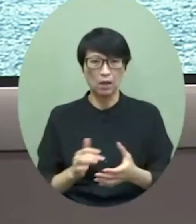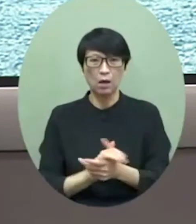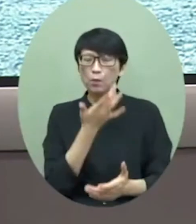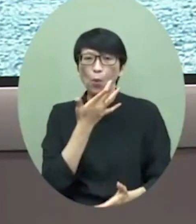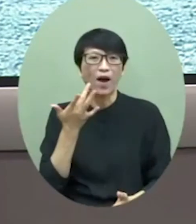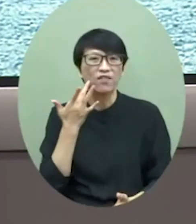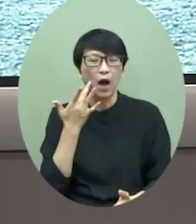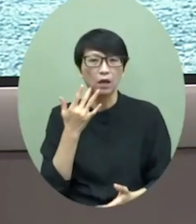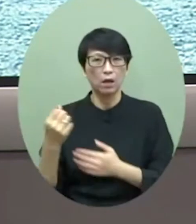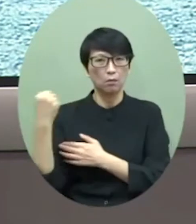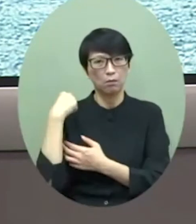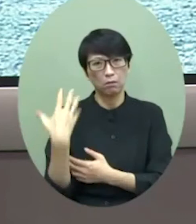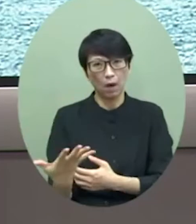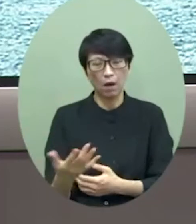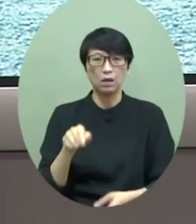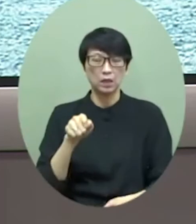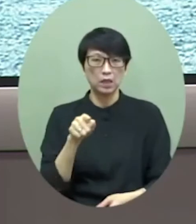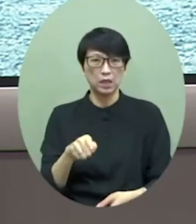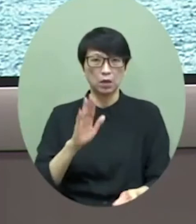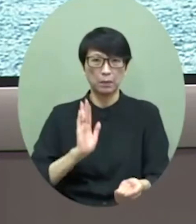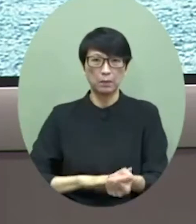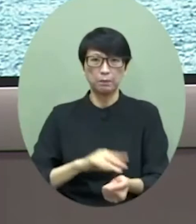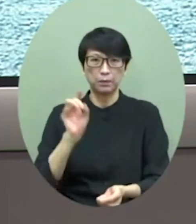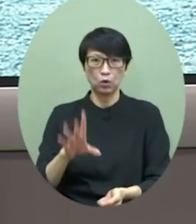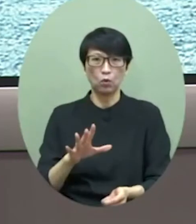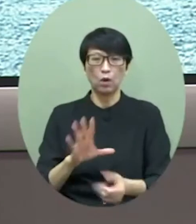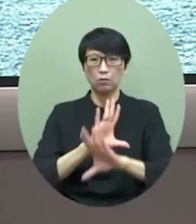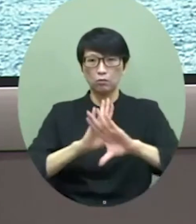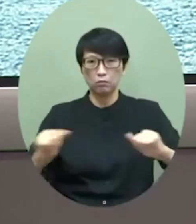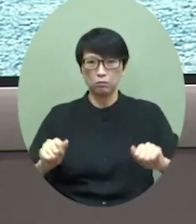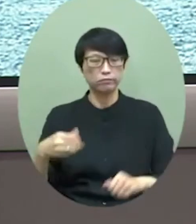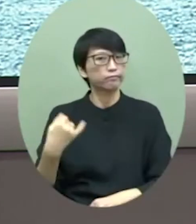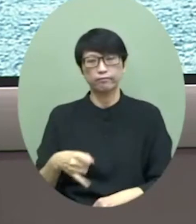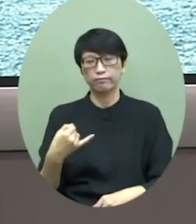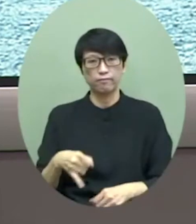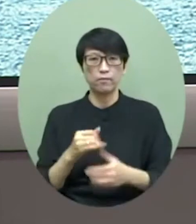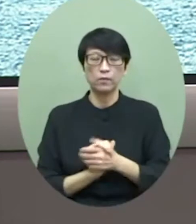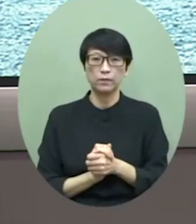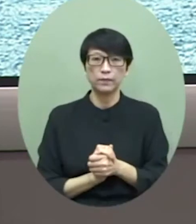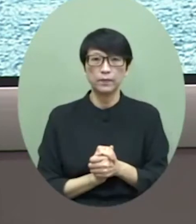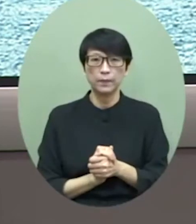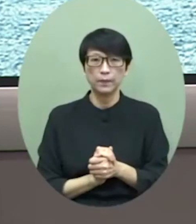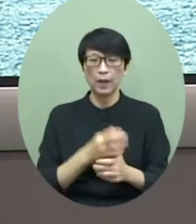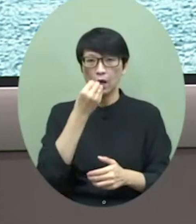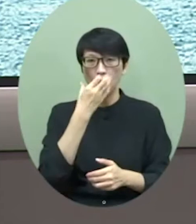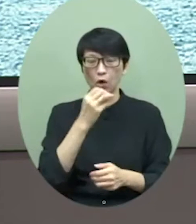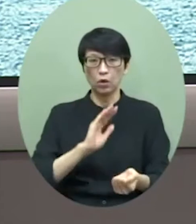down our guard, then infection numbers will go up again, because at this point in time there is no effective way